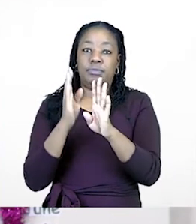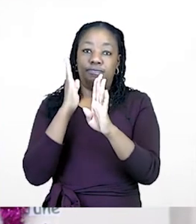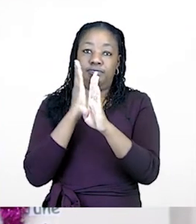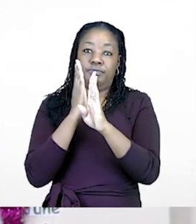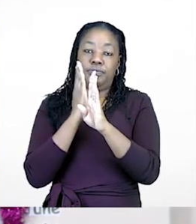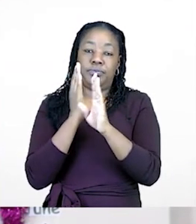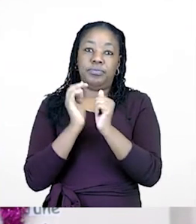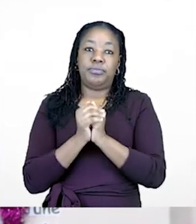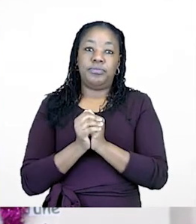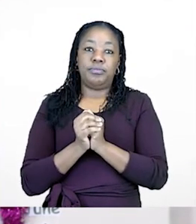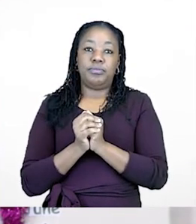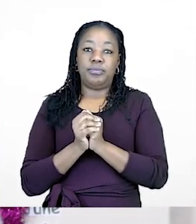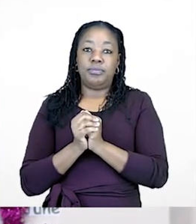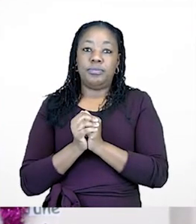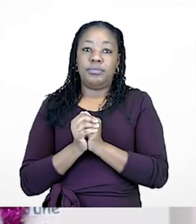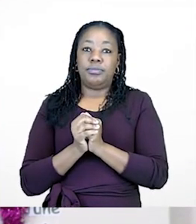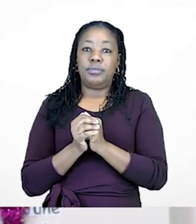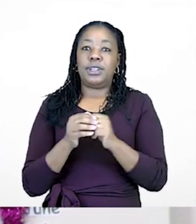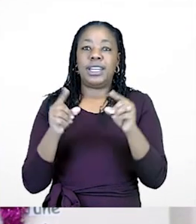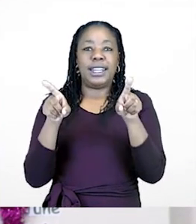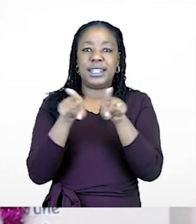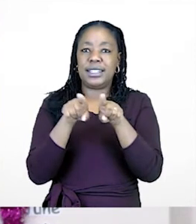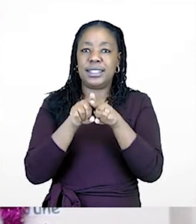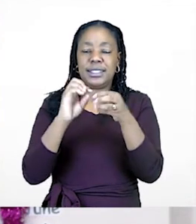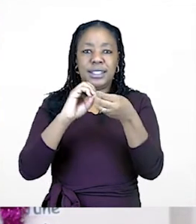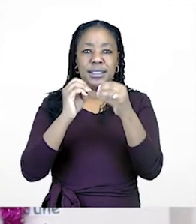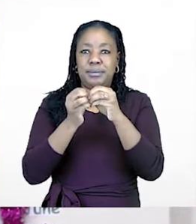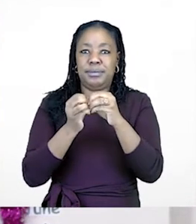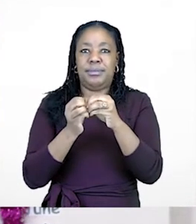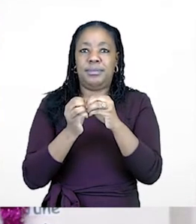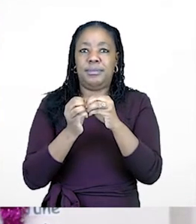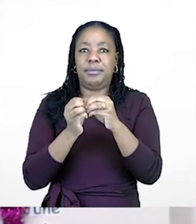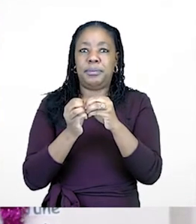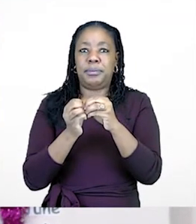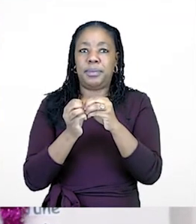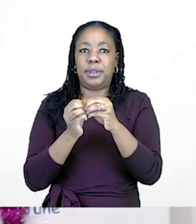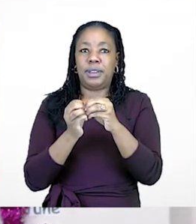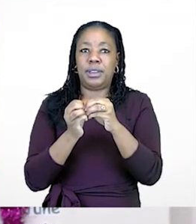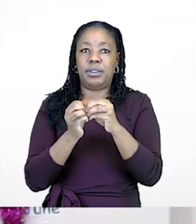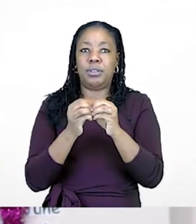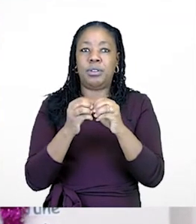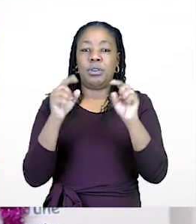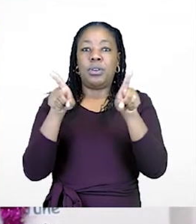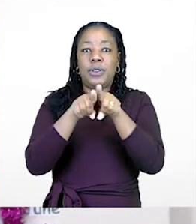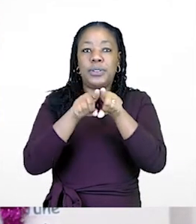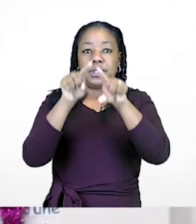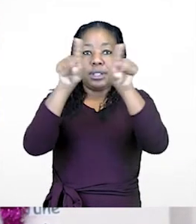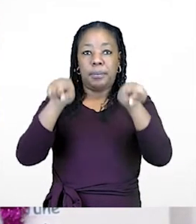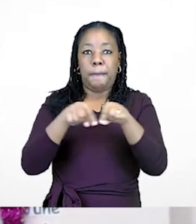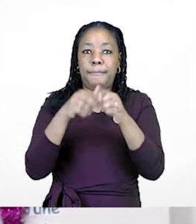you cannot choose the same number for a different box because each number has its own